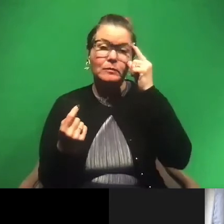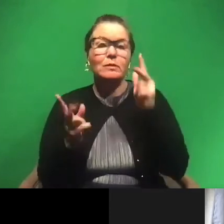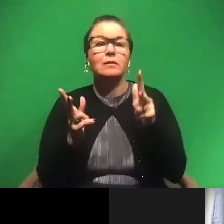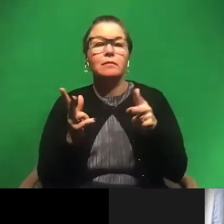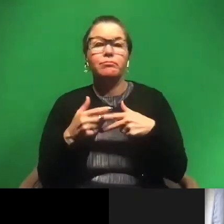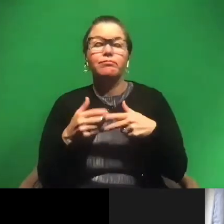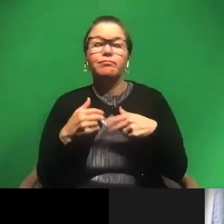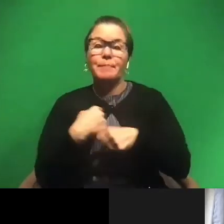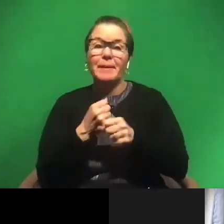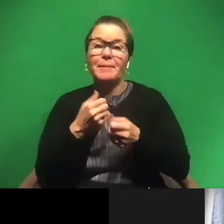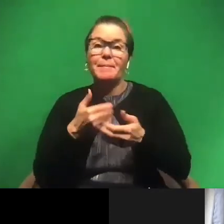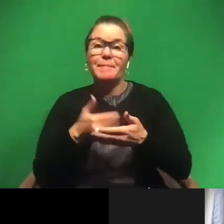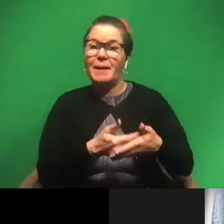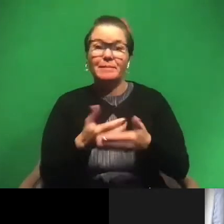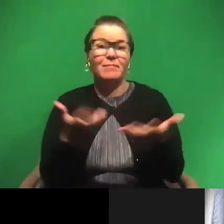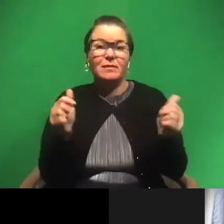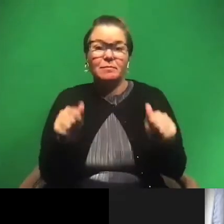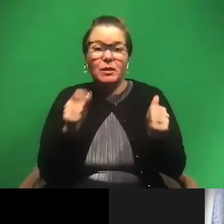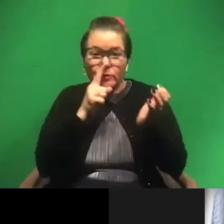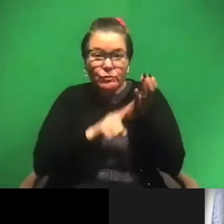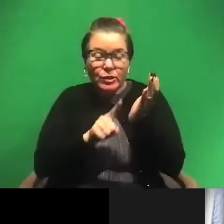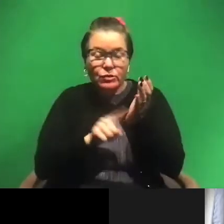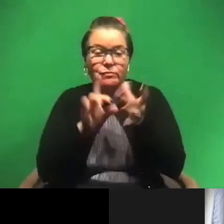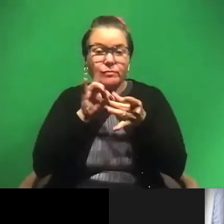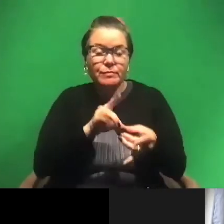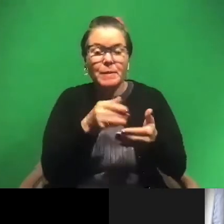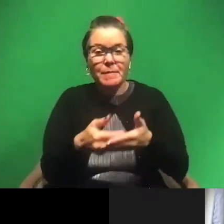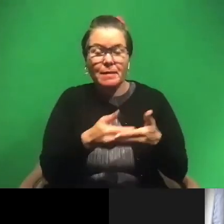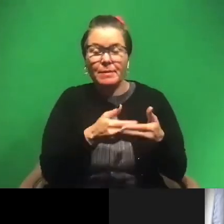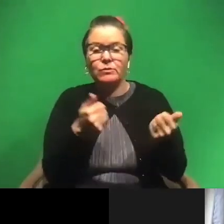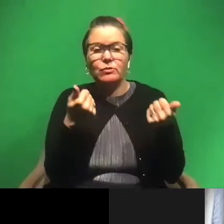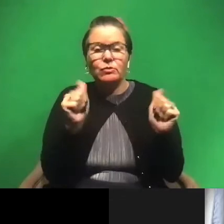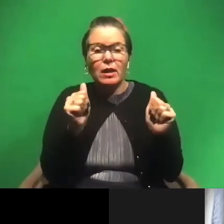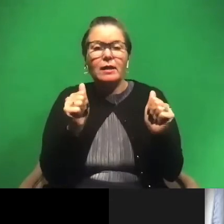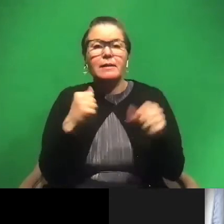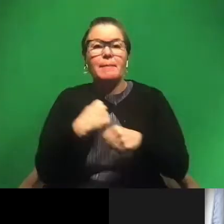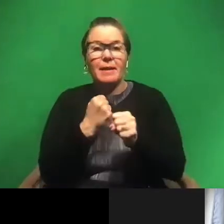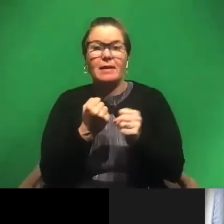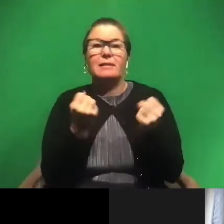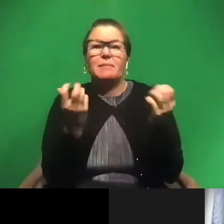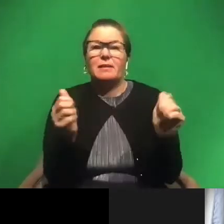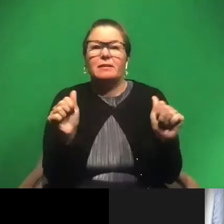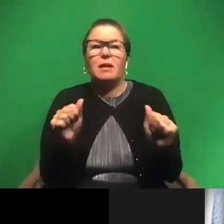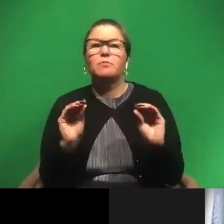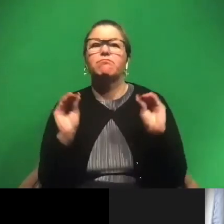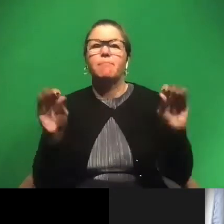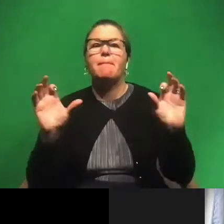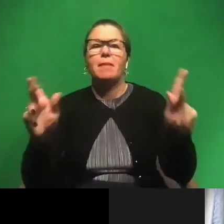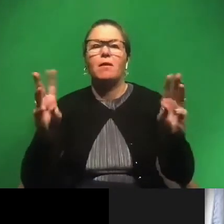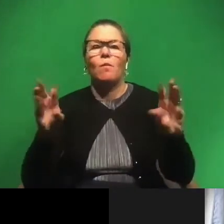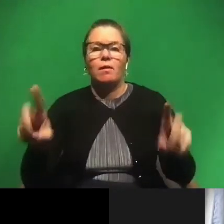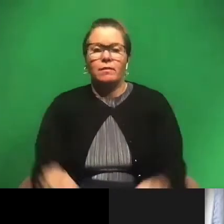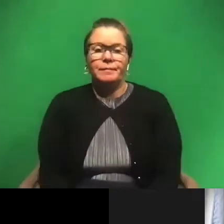we can, doing a lot of research about them to try and make as many as we can to put them back out into the wild, so